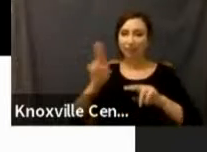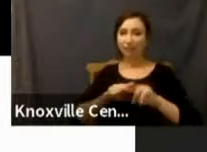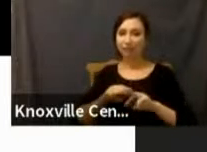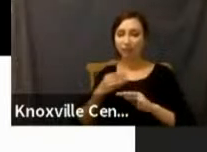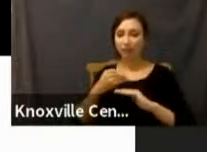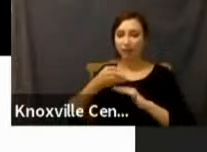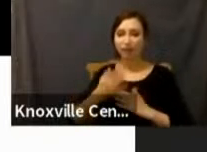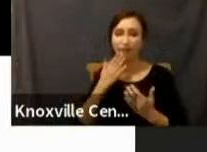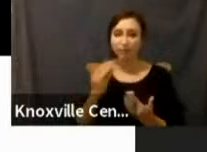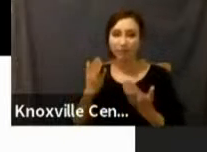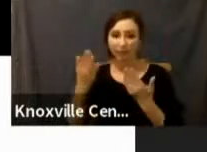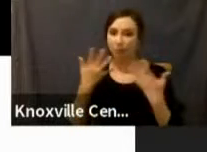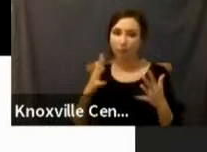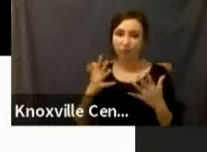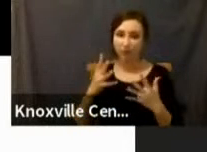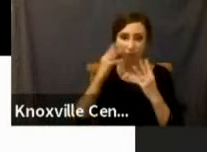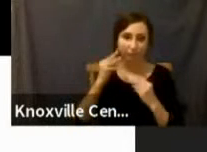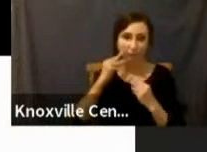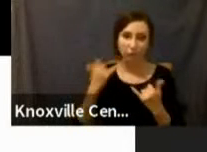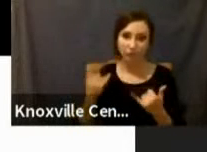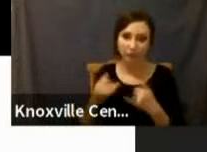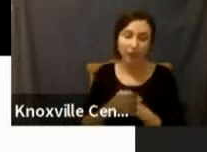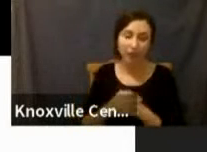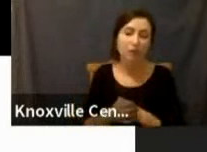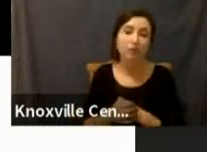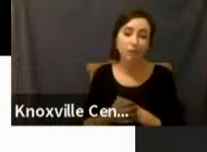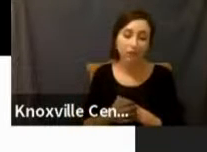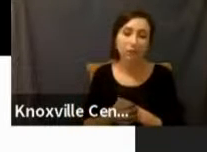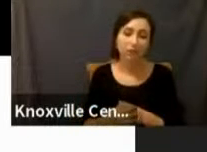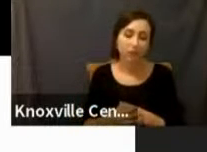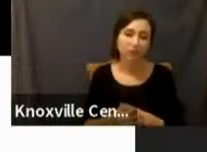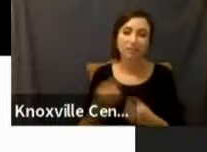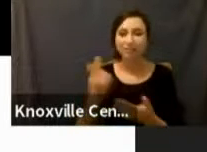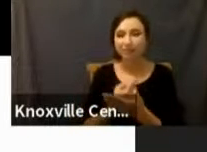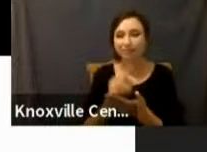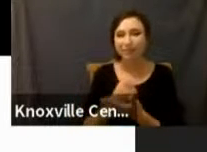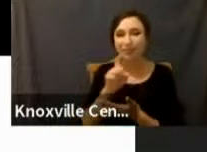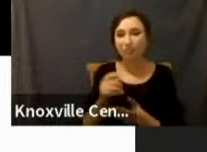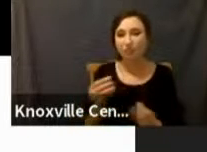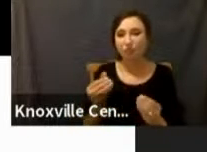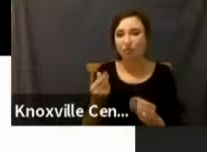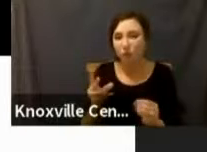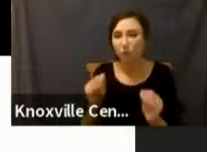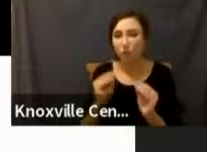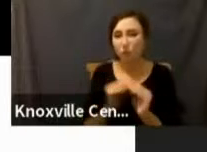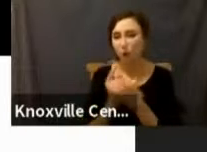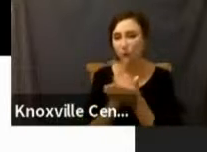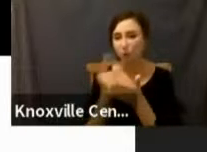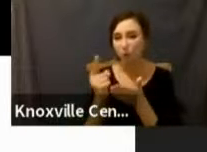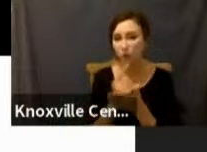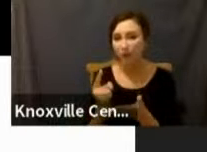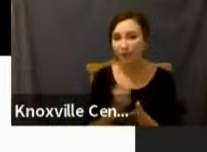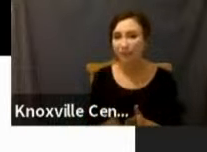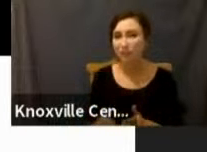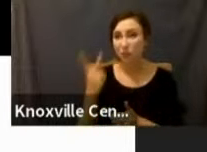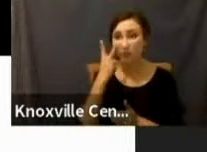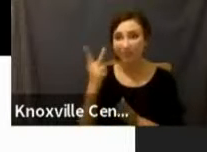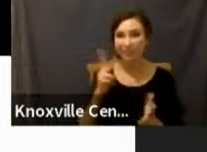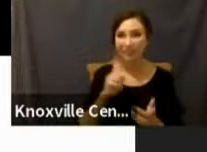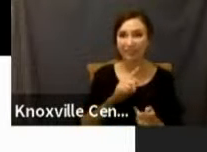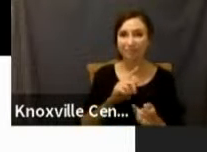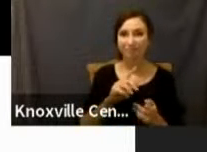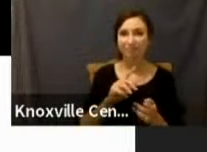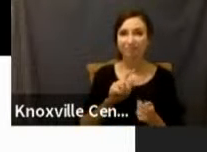experiencing. But remember, sometimes it has to go through a few additional weeks of a case spike before we start to see it translate into the